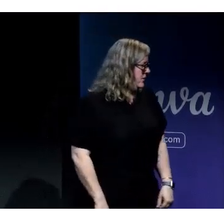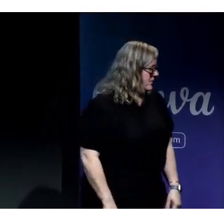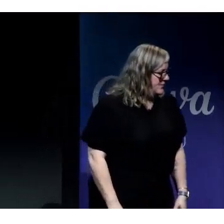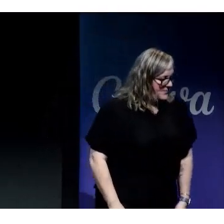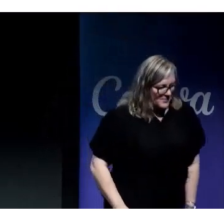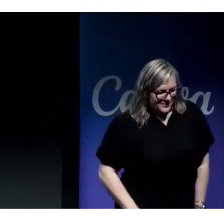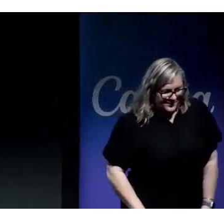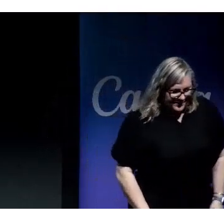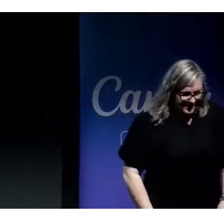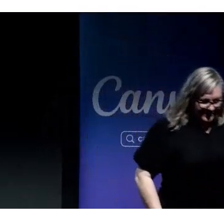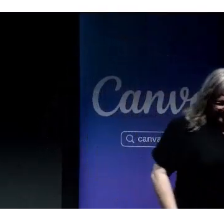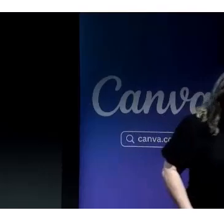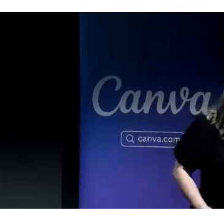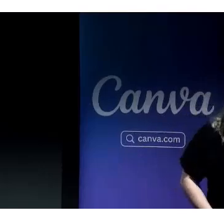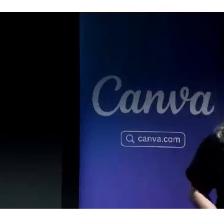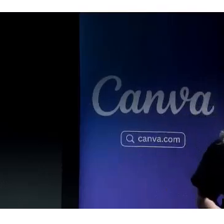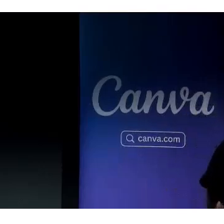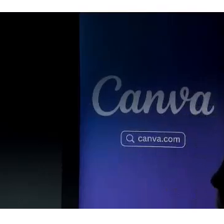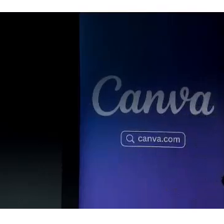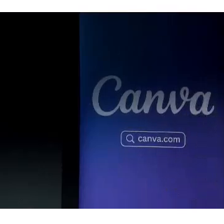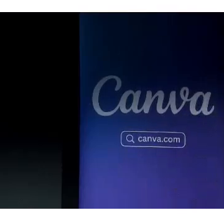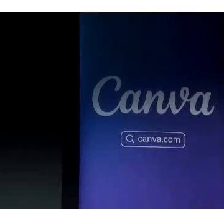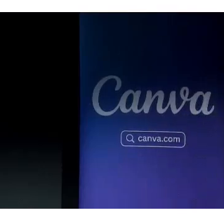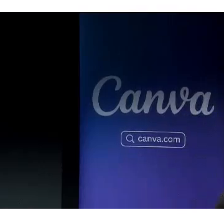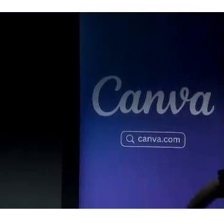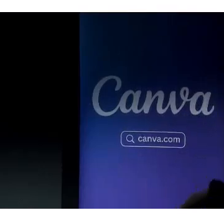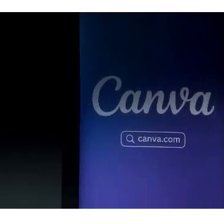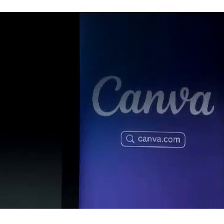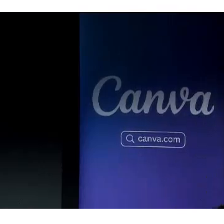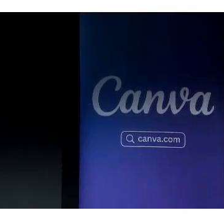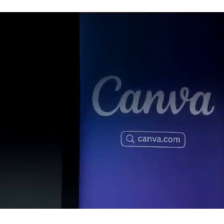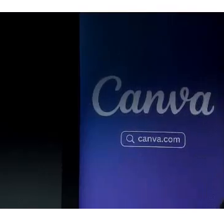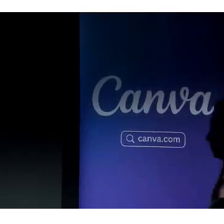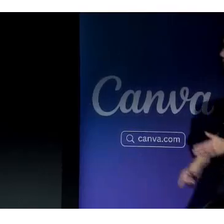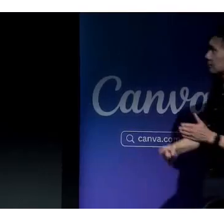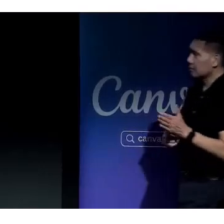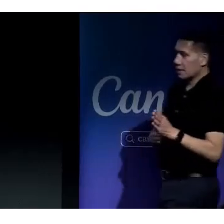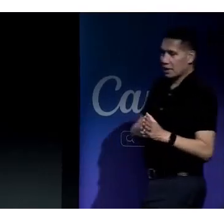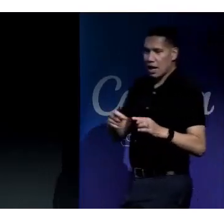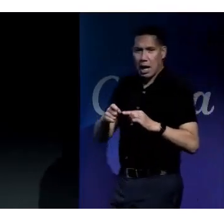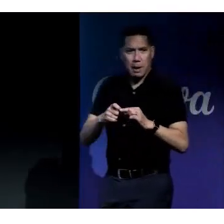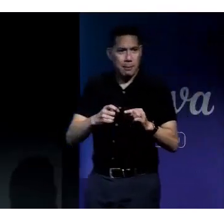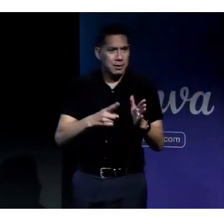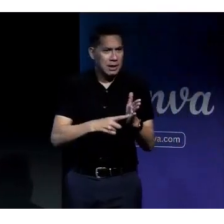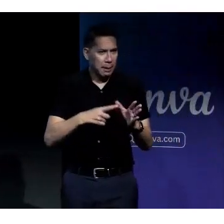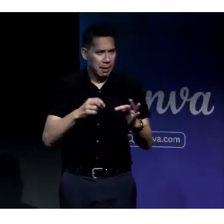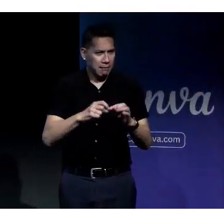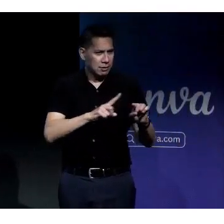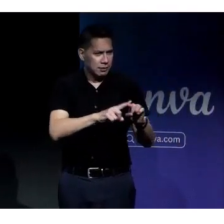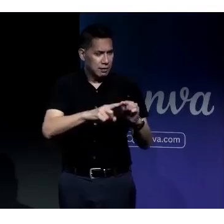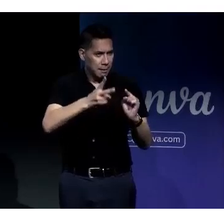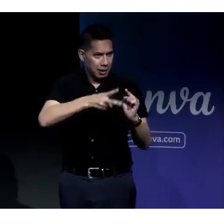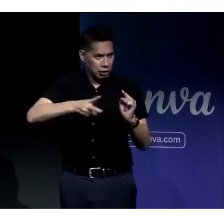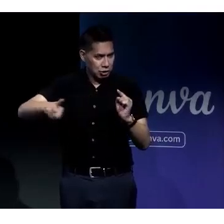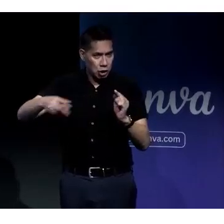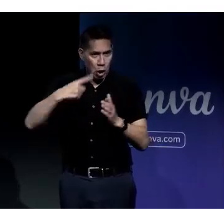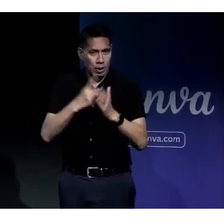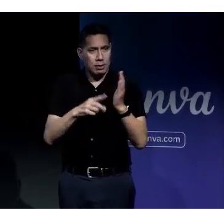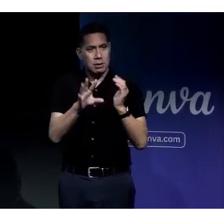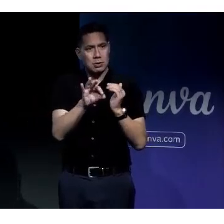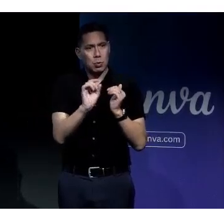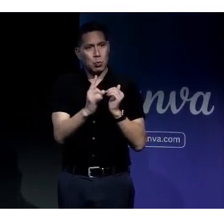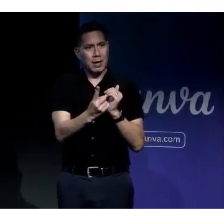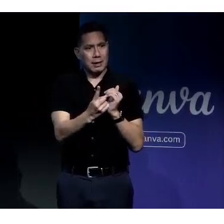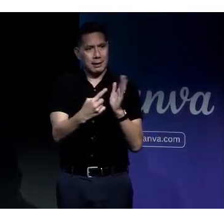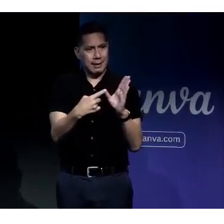Tabs have to follow a few patterns. So for selection includes always needing a tab to be selected, and only one tab can be selected